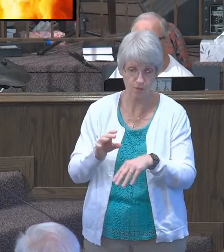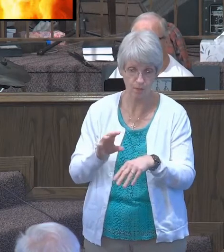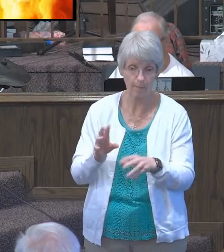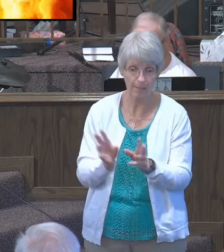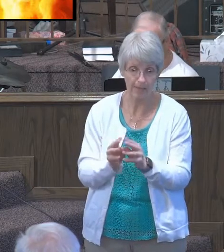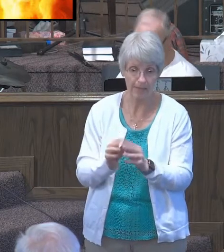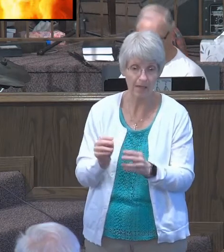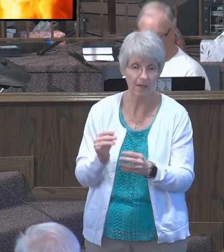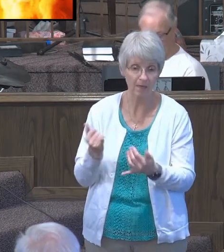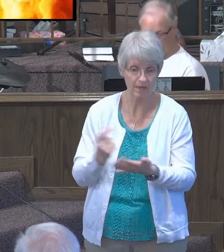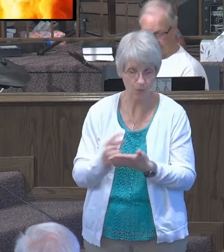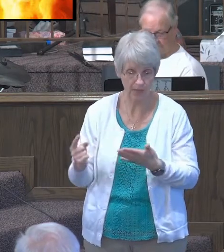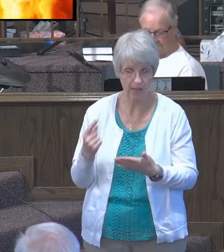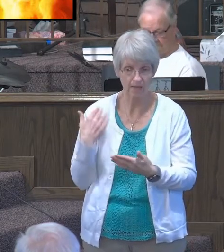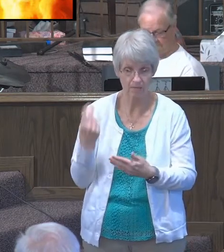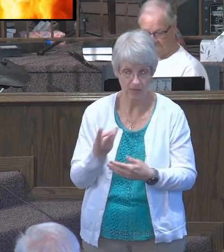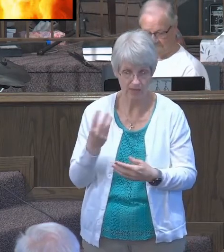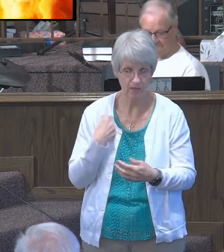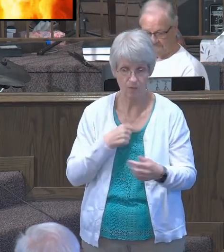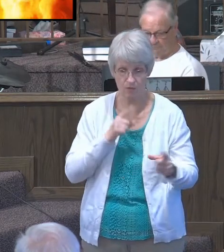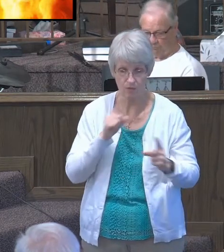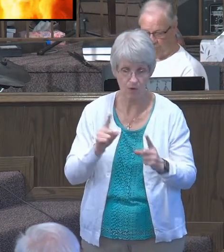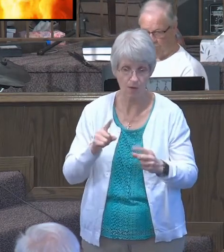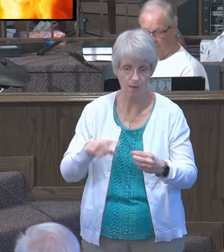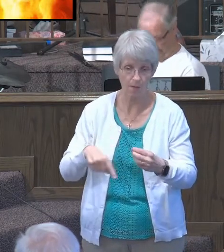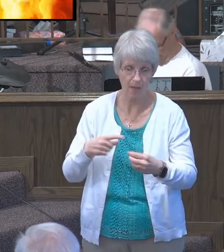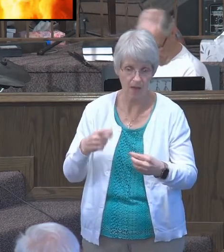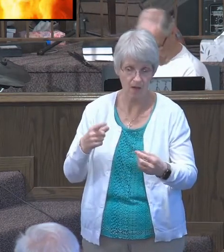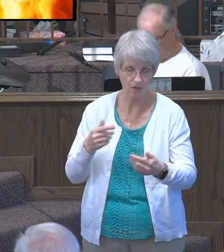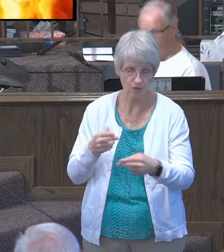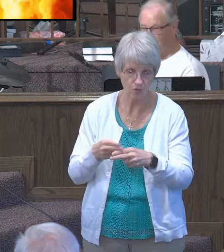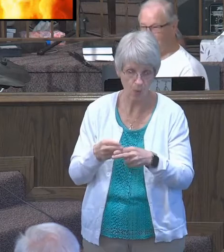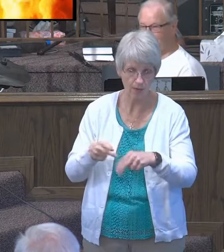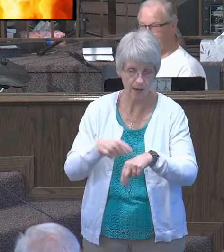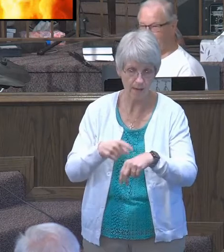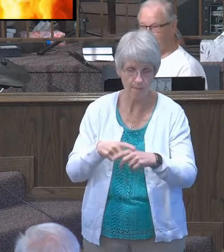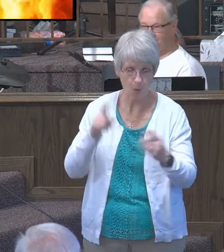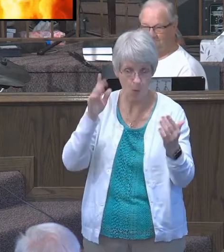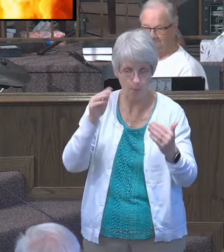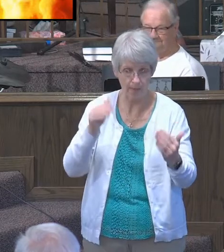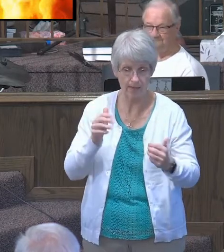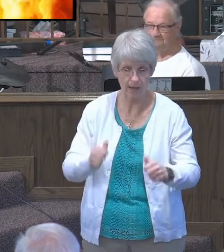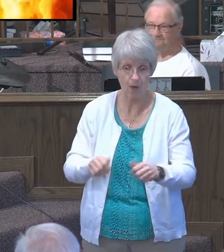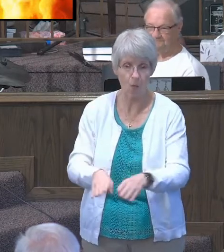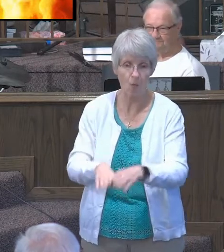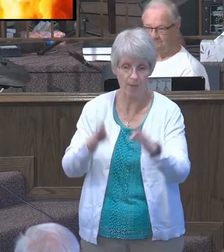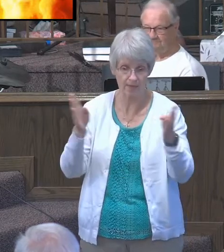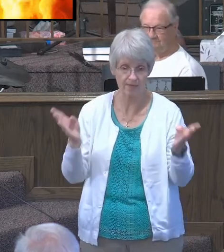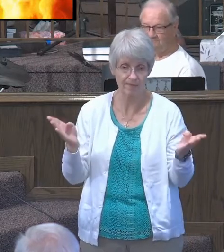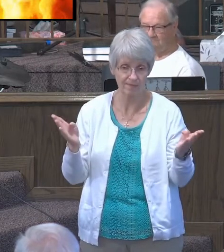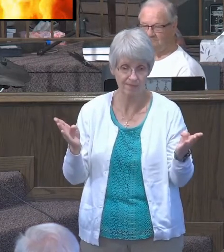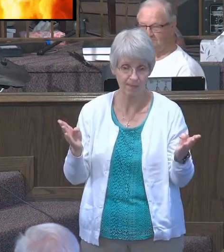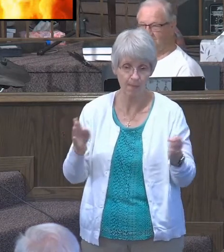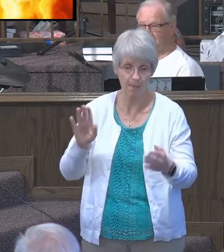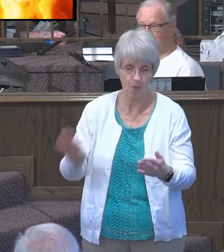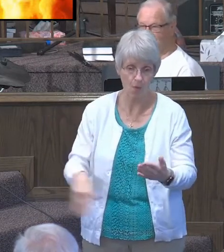things as it relates to the near future. I won't say the very near future, but I will say the near future, because September will